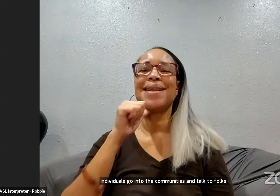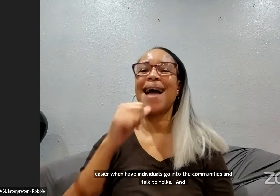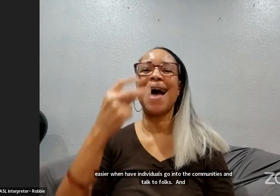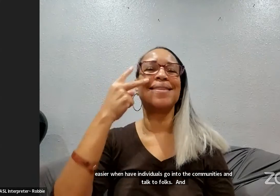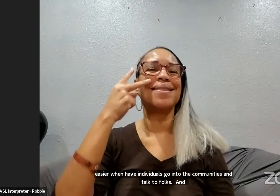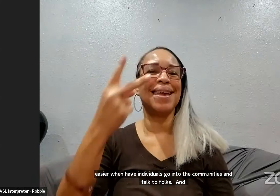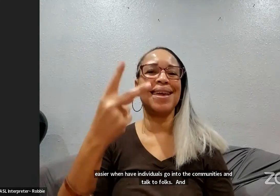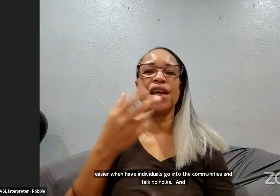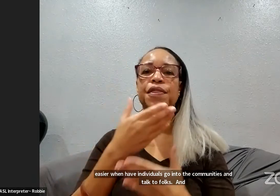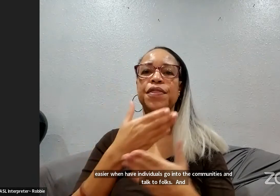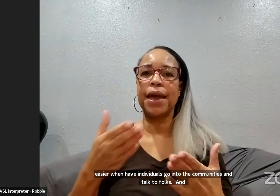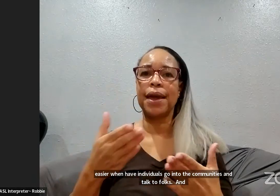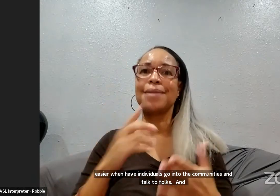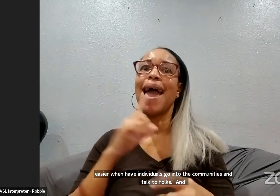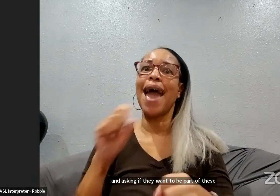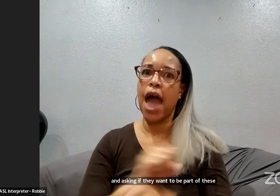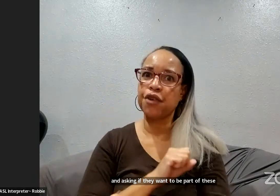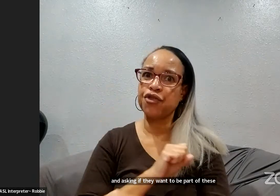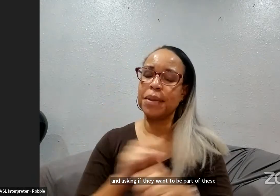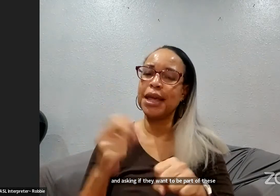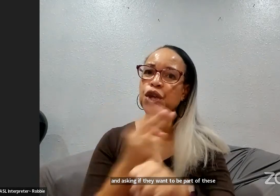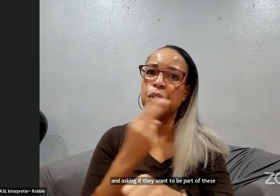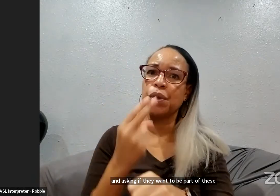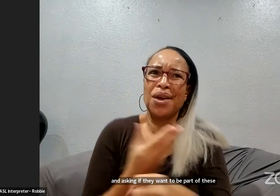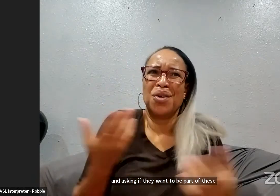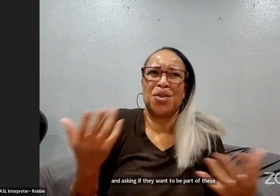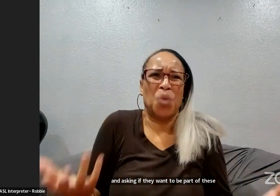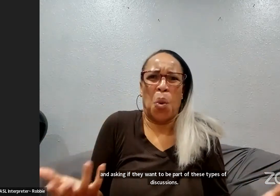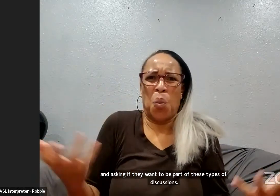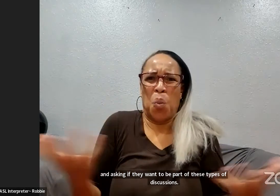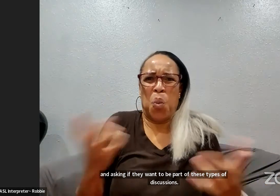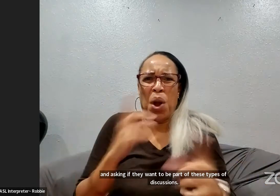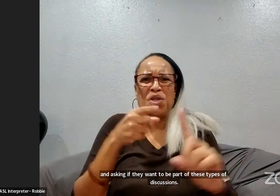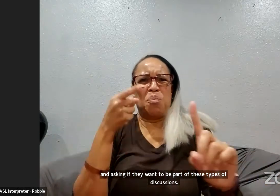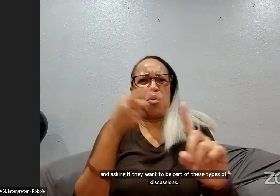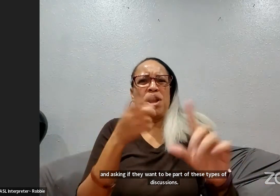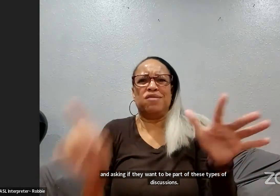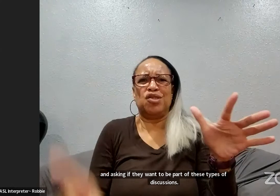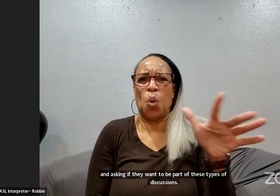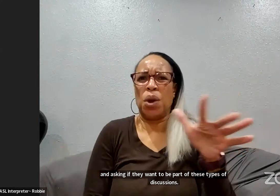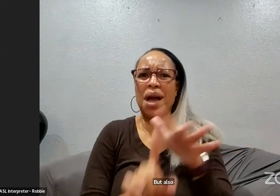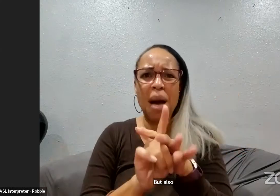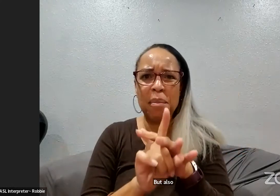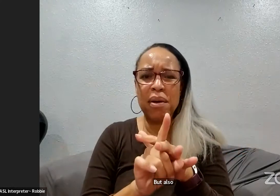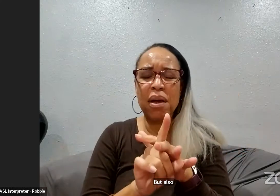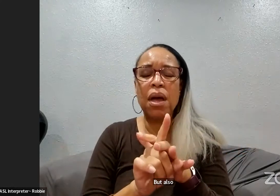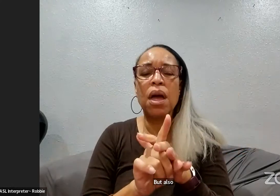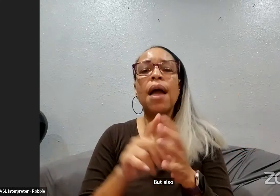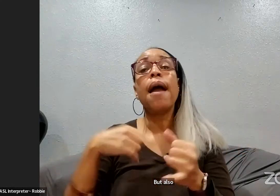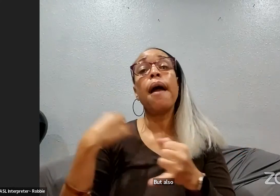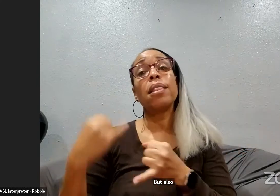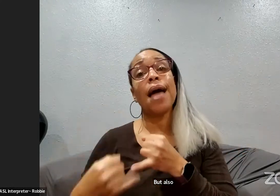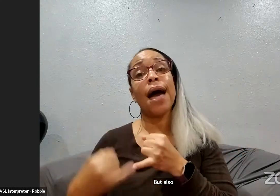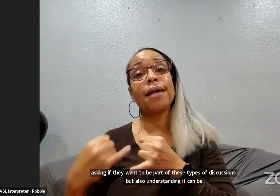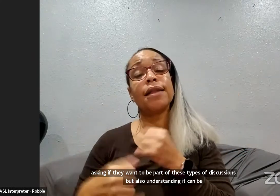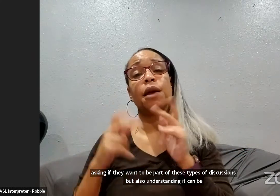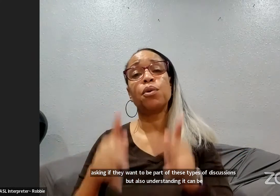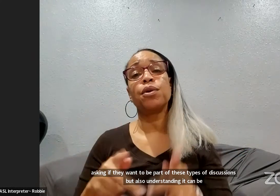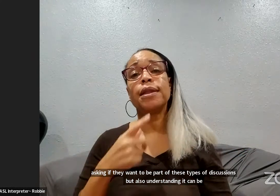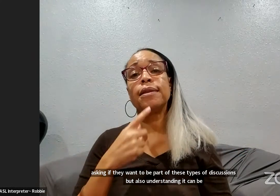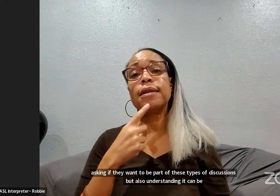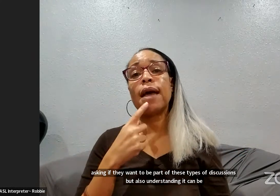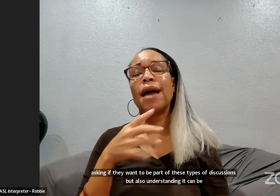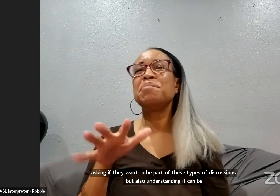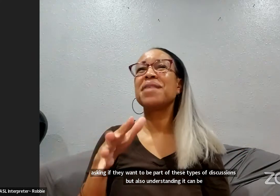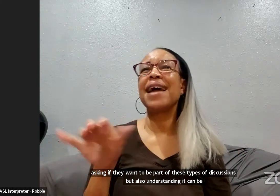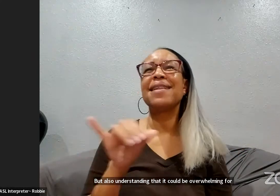so their viewpoint of like, what is the point to even be here? And lastly, someone said kind of like